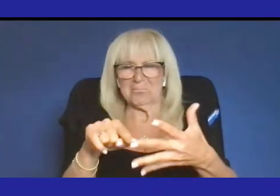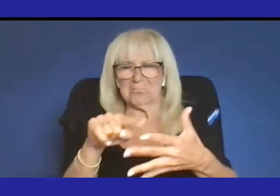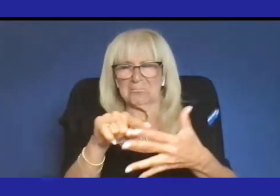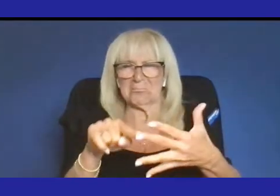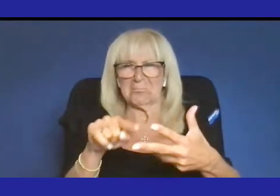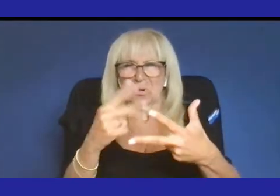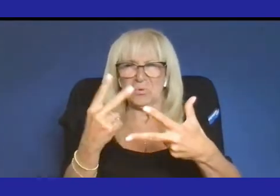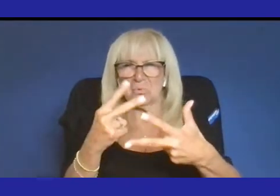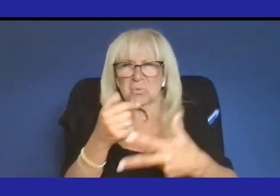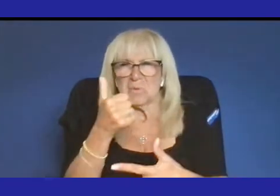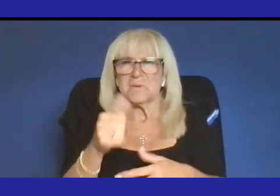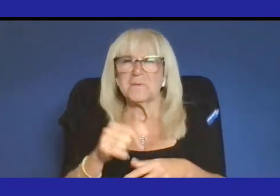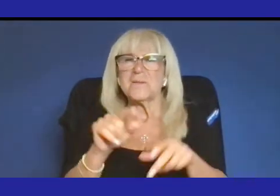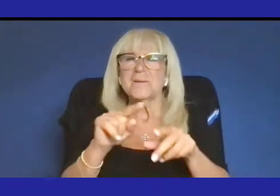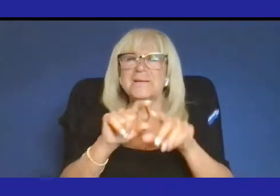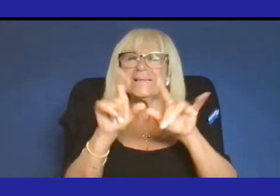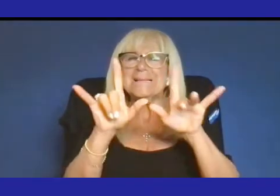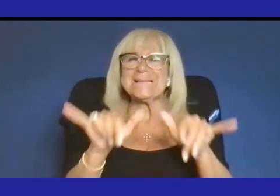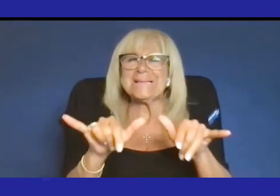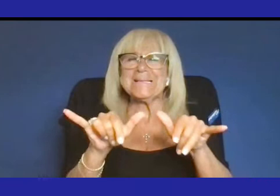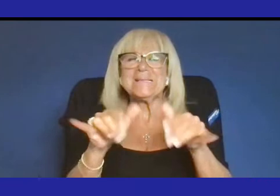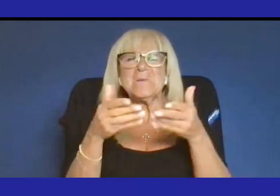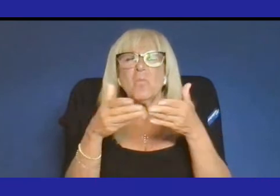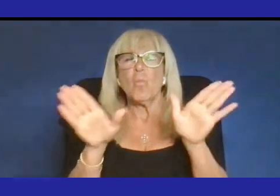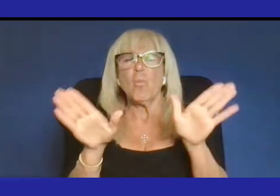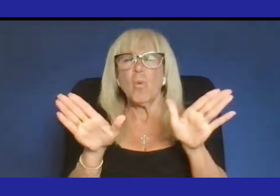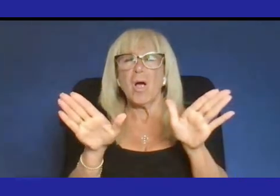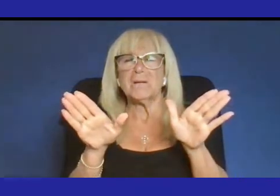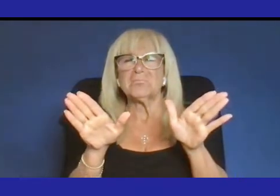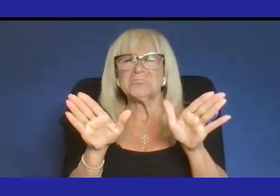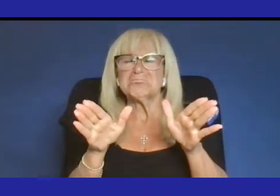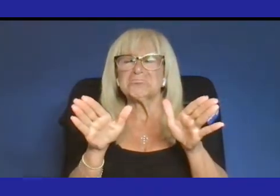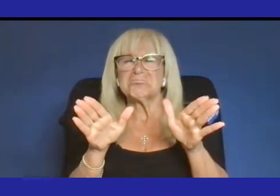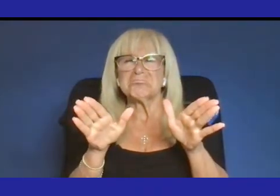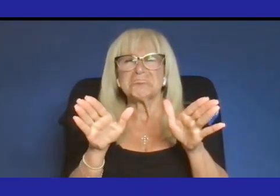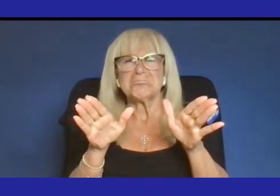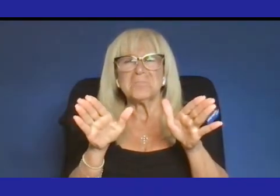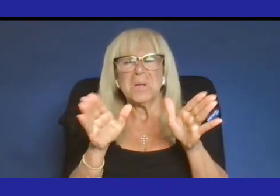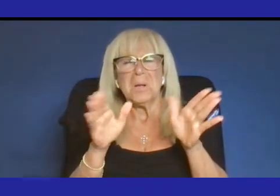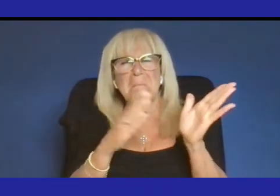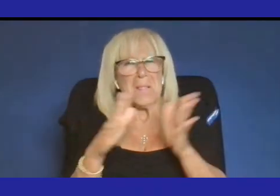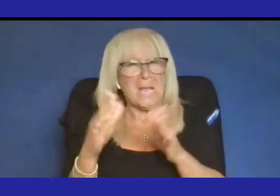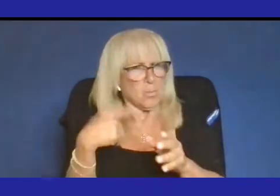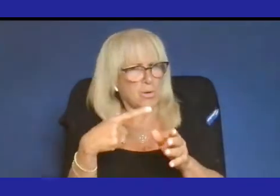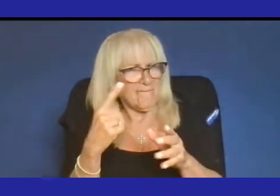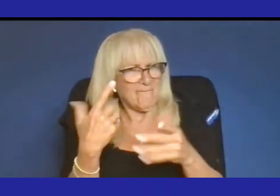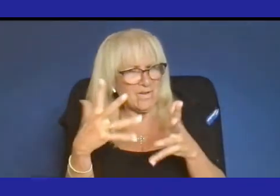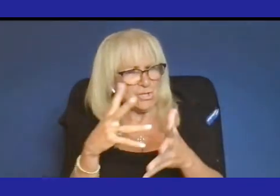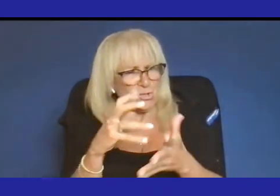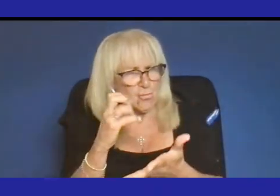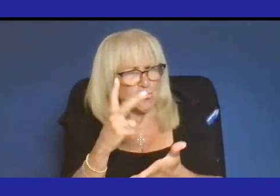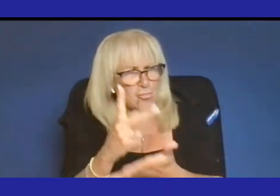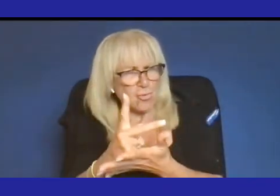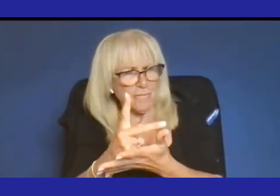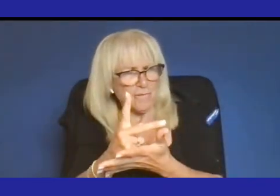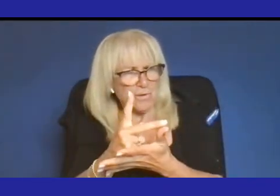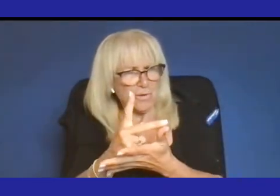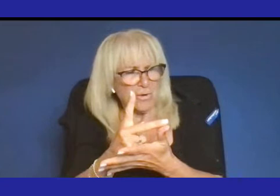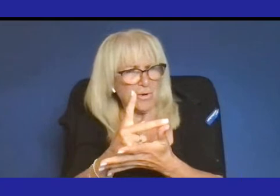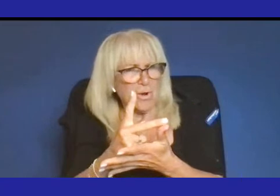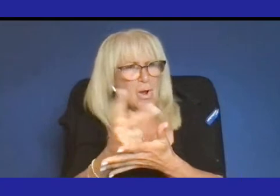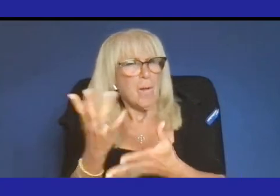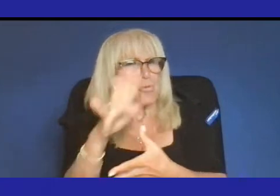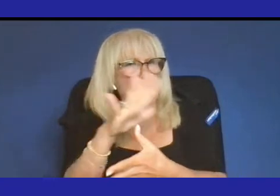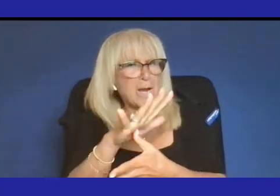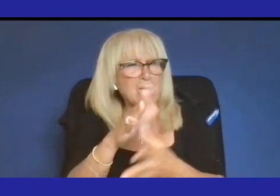This system-wide master planning, is that one we approved that we're gonna set priorities by borough? Yes. Yeah. So what